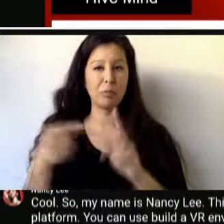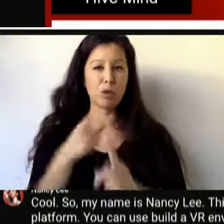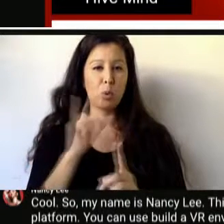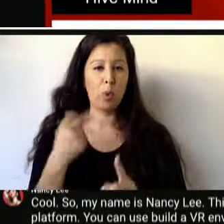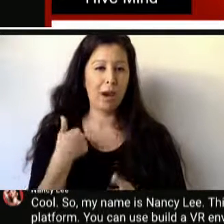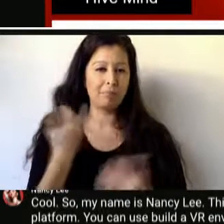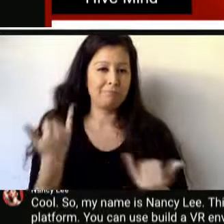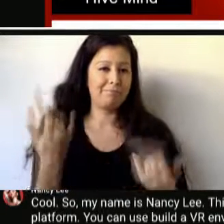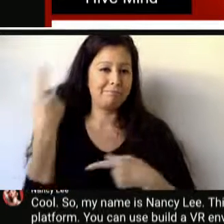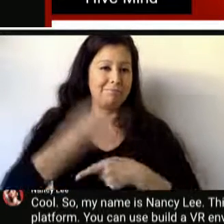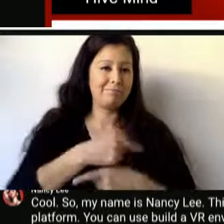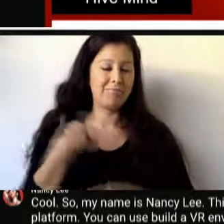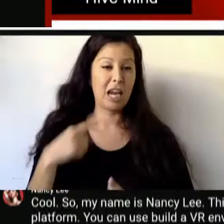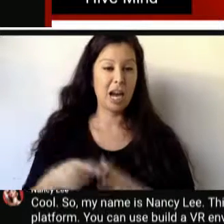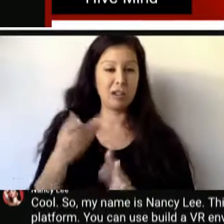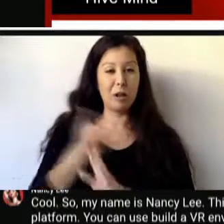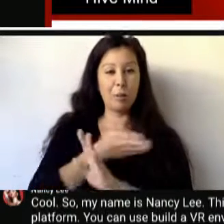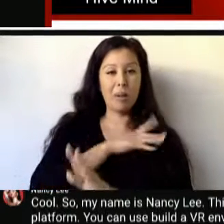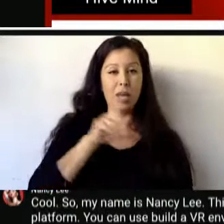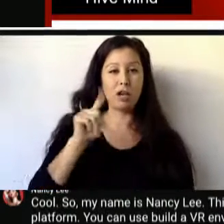that got me to where I am today.